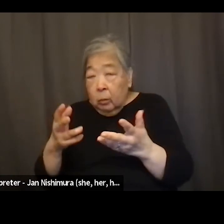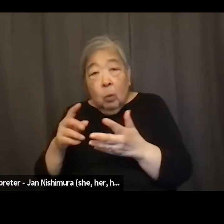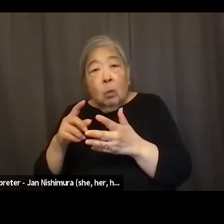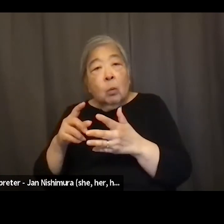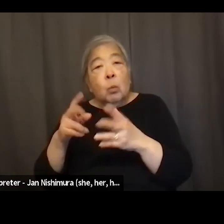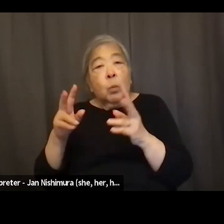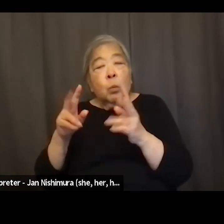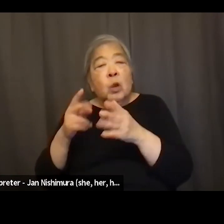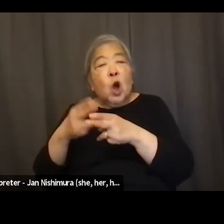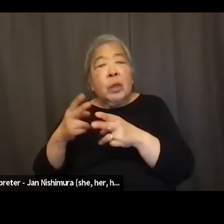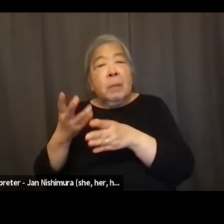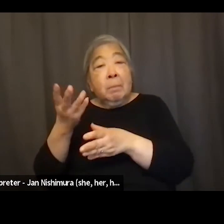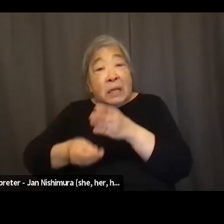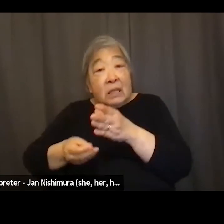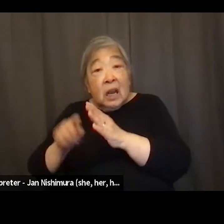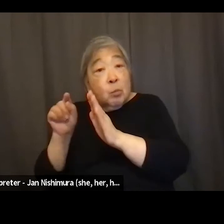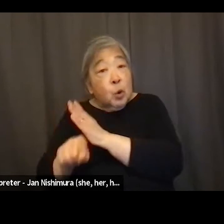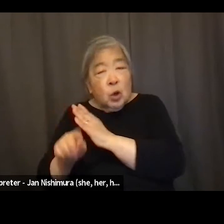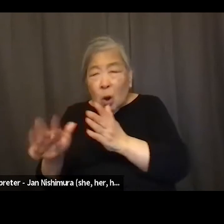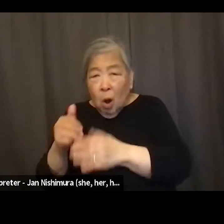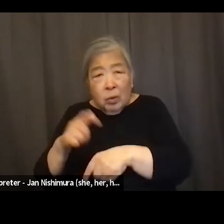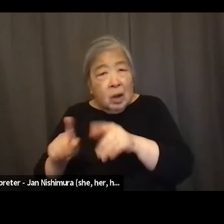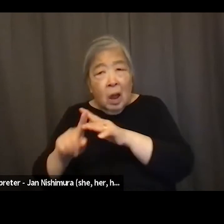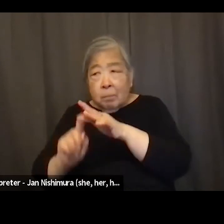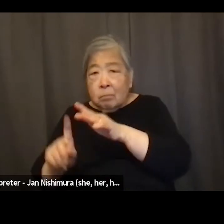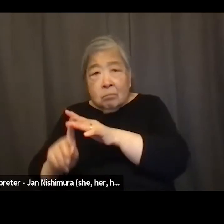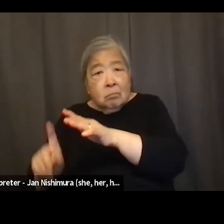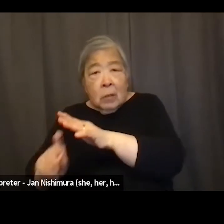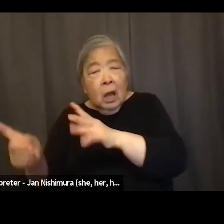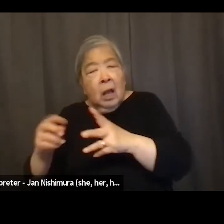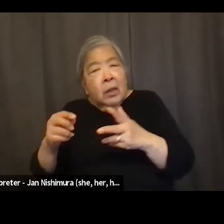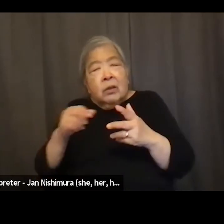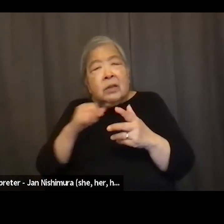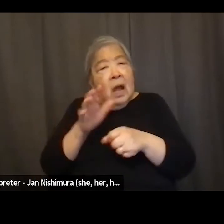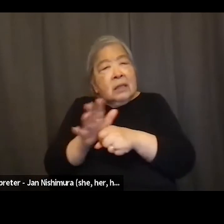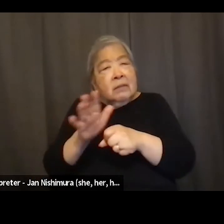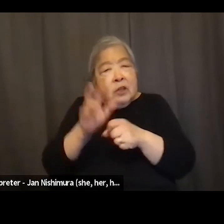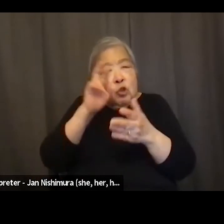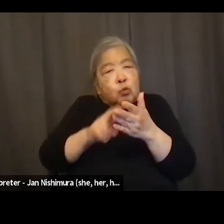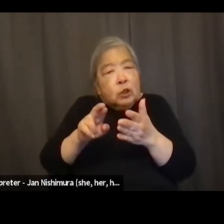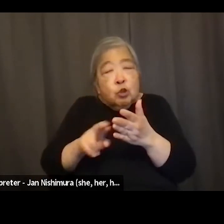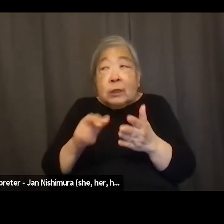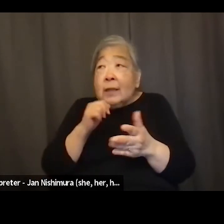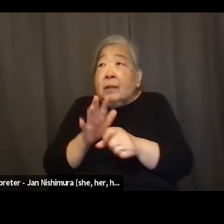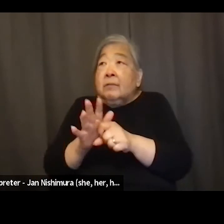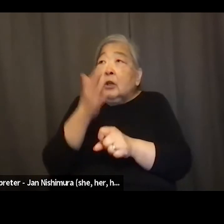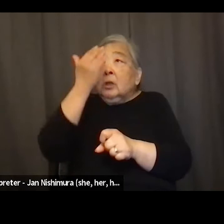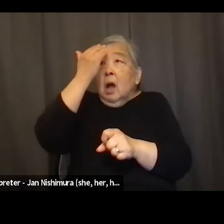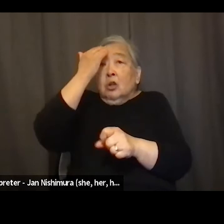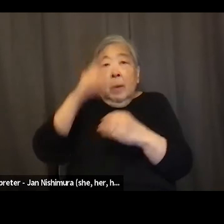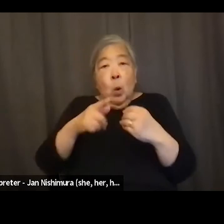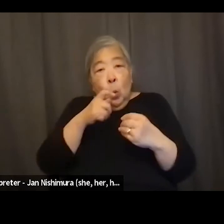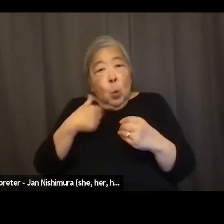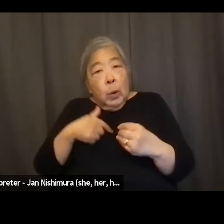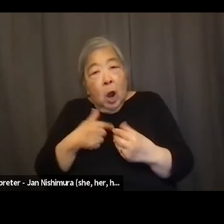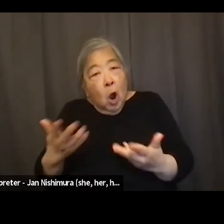missing and murdered all the time. There's not sufficient research or even knowledge on who we are,